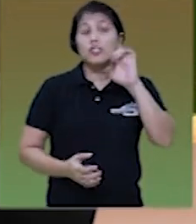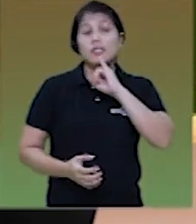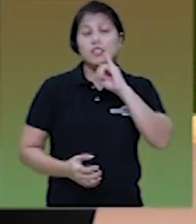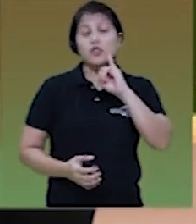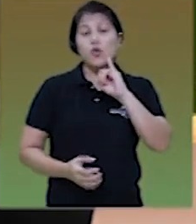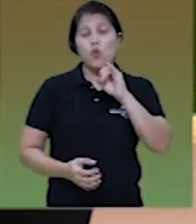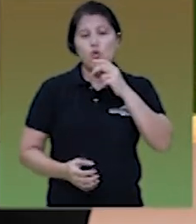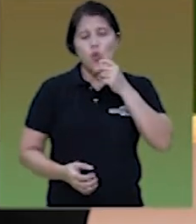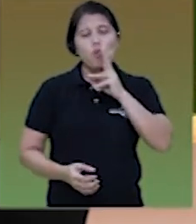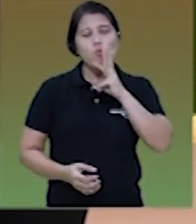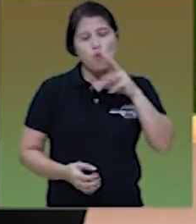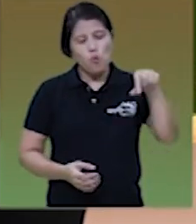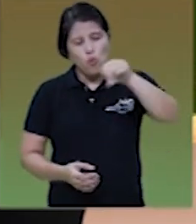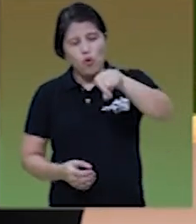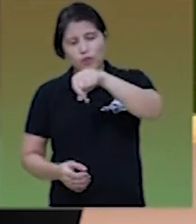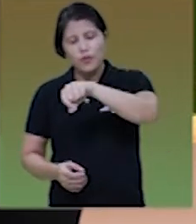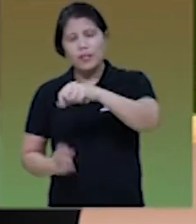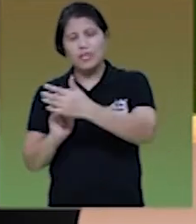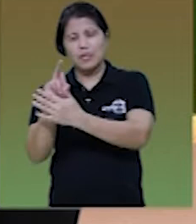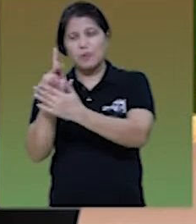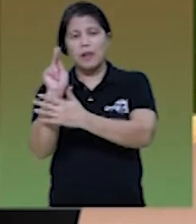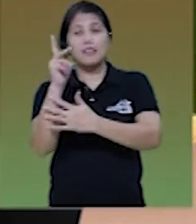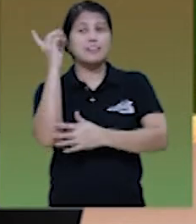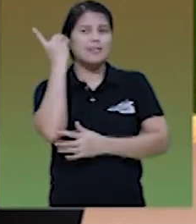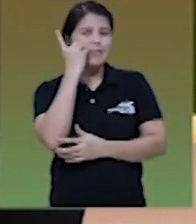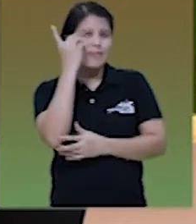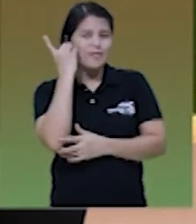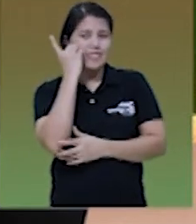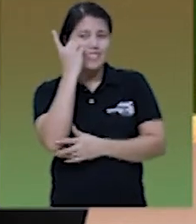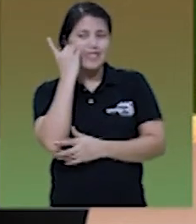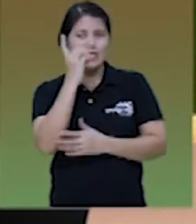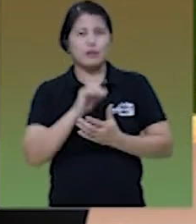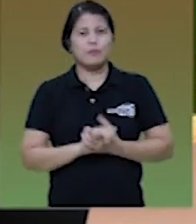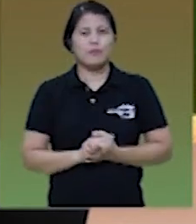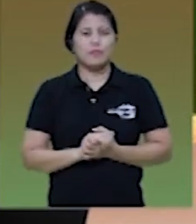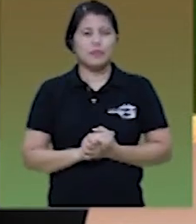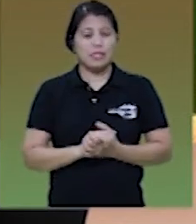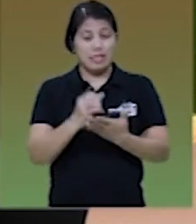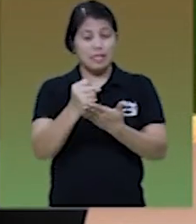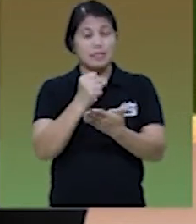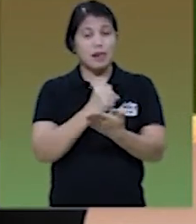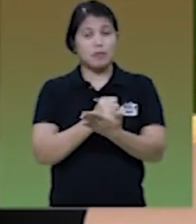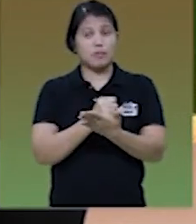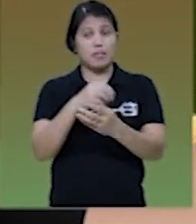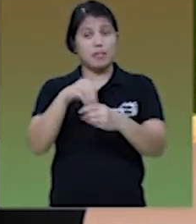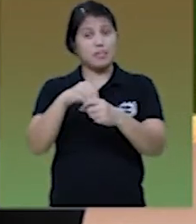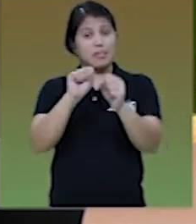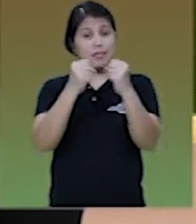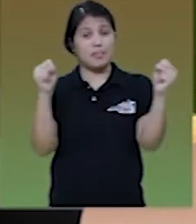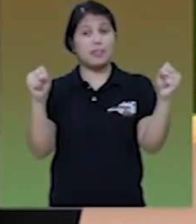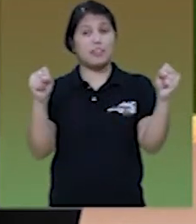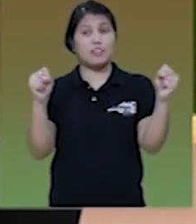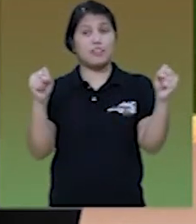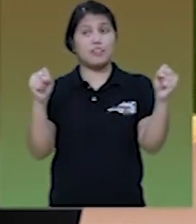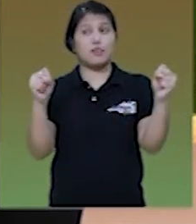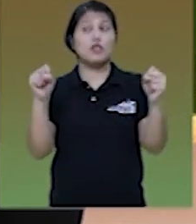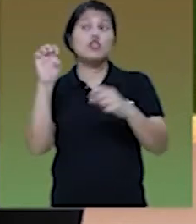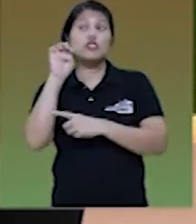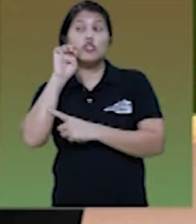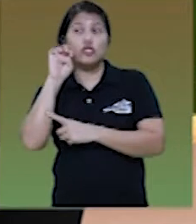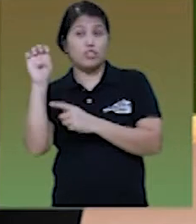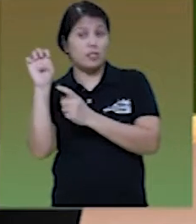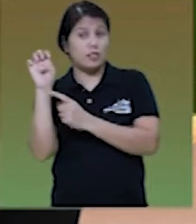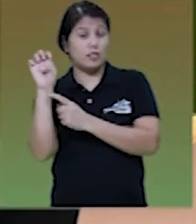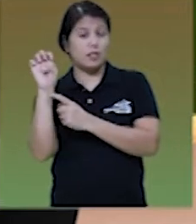She is watering the plants every day. The subject in the sentence is